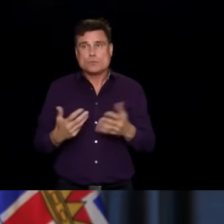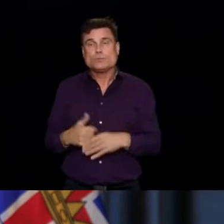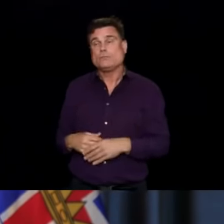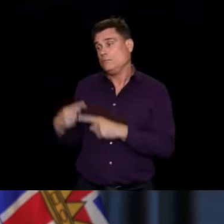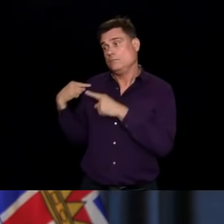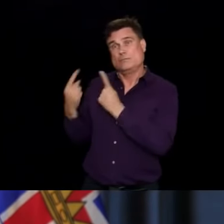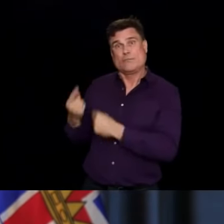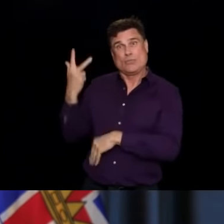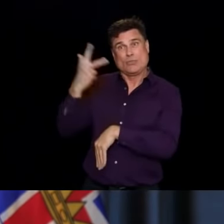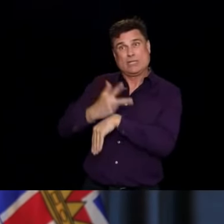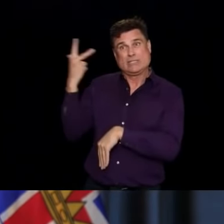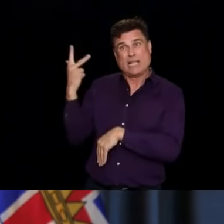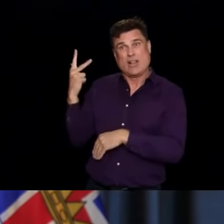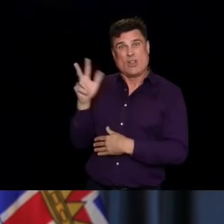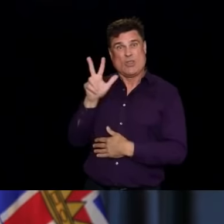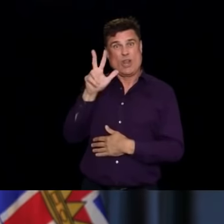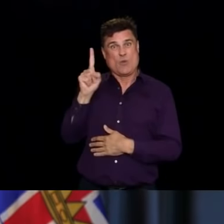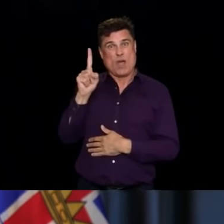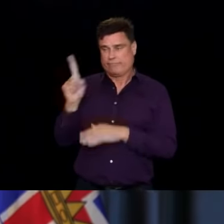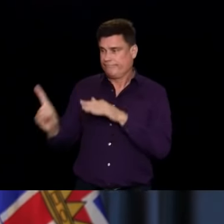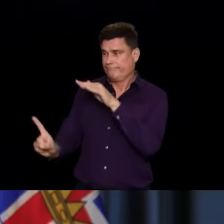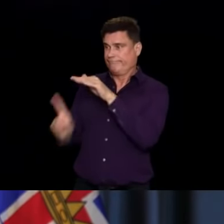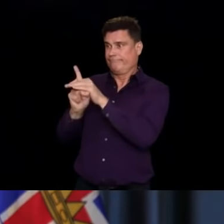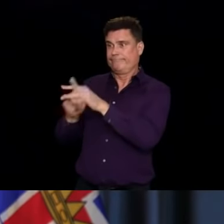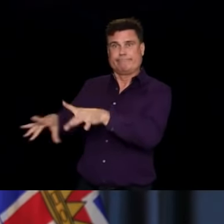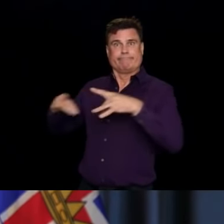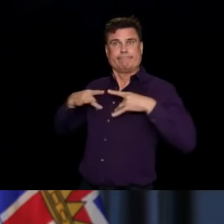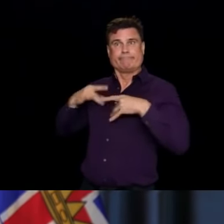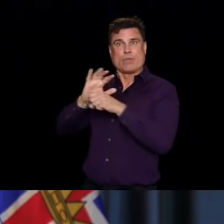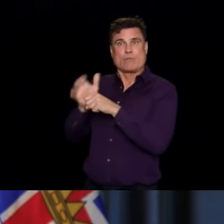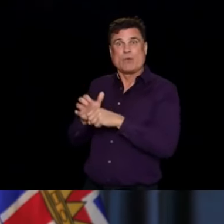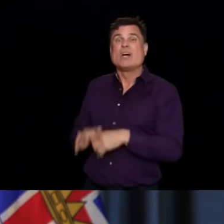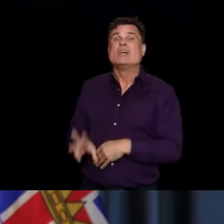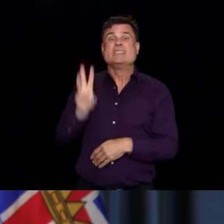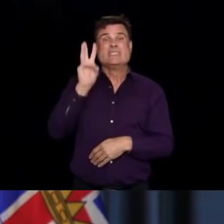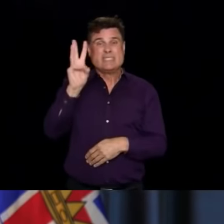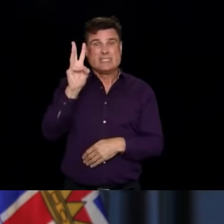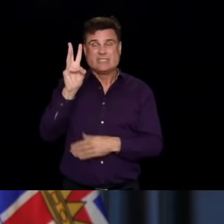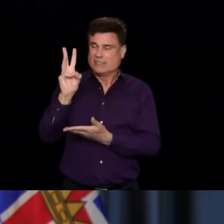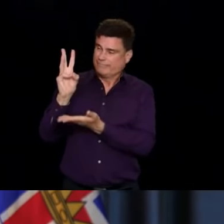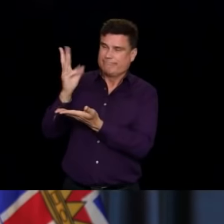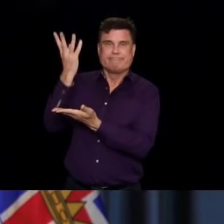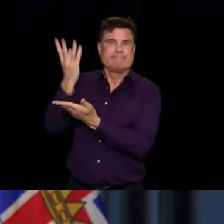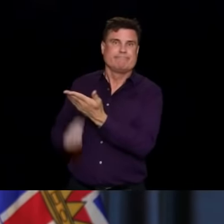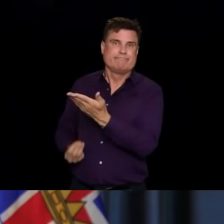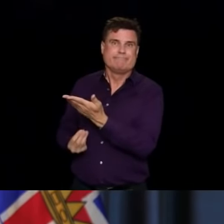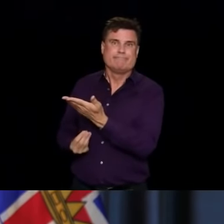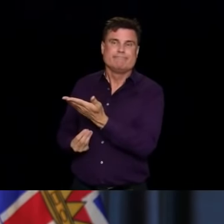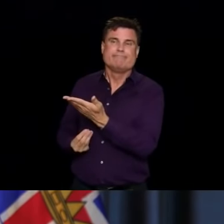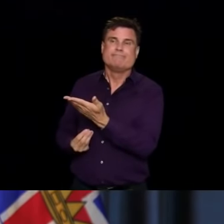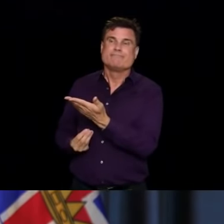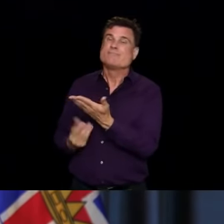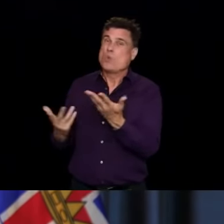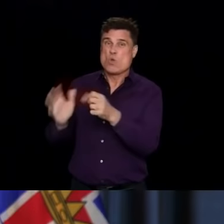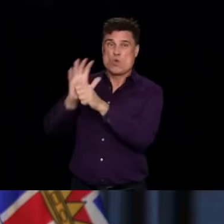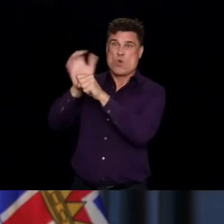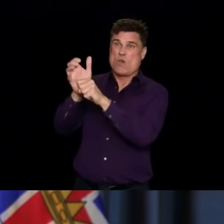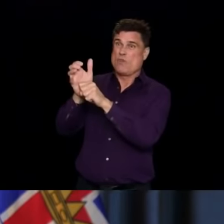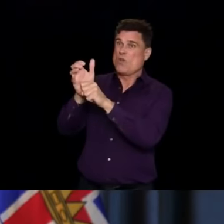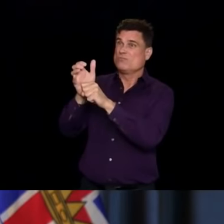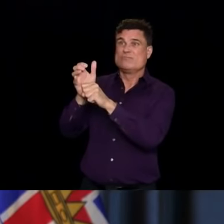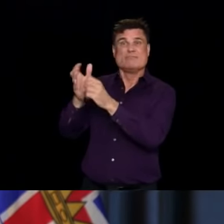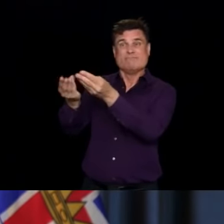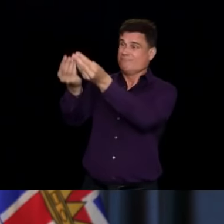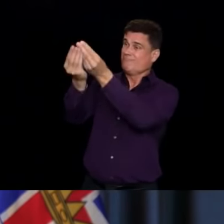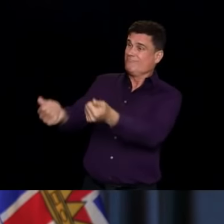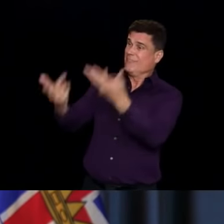it reminds us of how we are all linked in dealing with COVID-19. It's that linkage, that coming together, that work of everyone